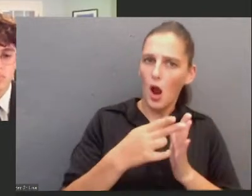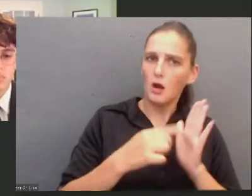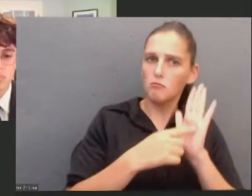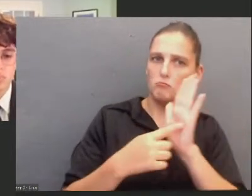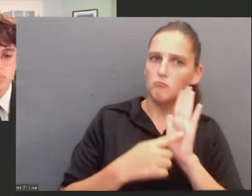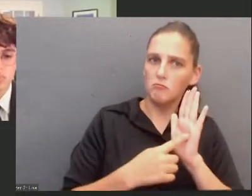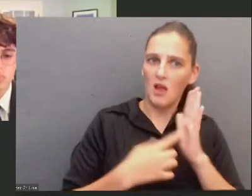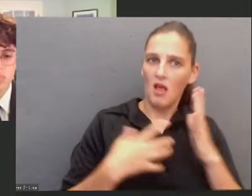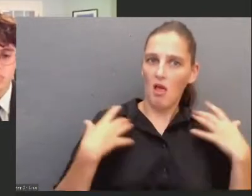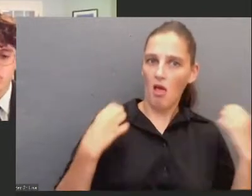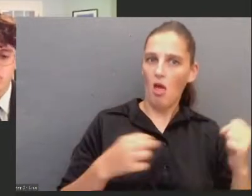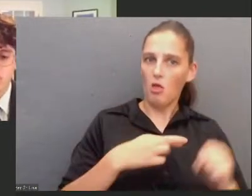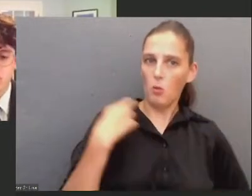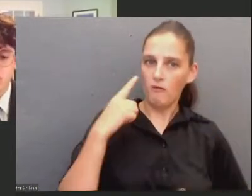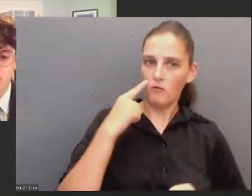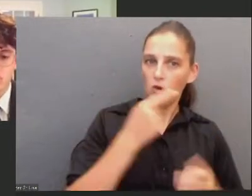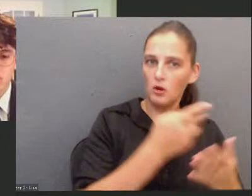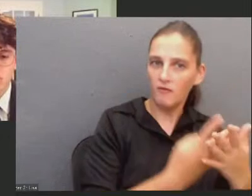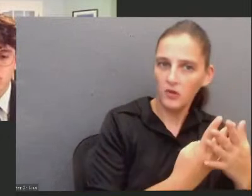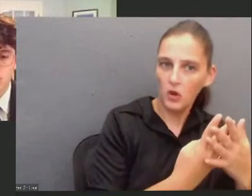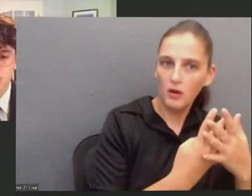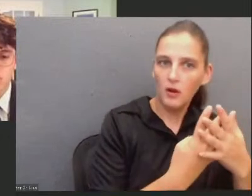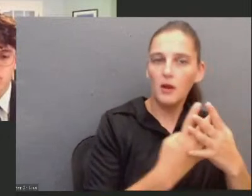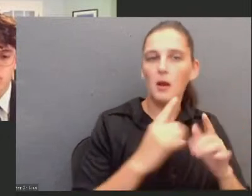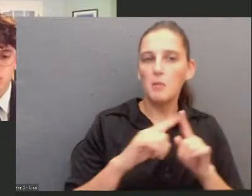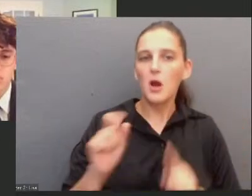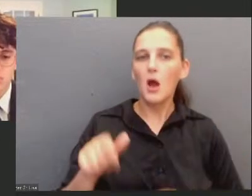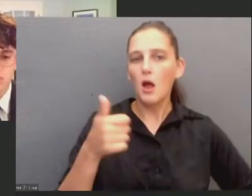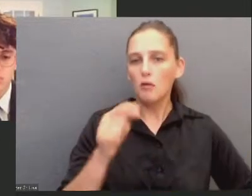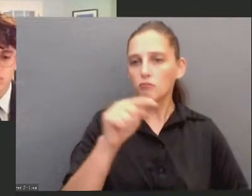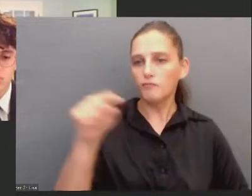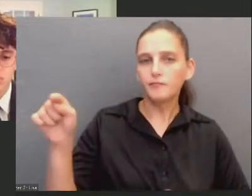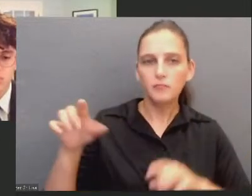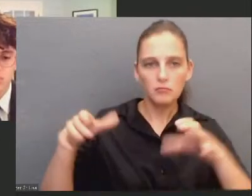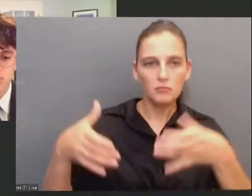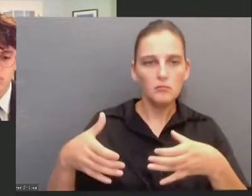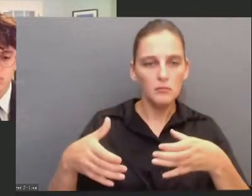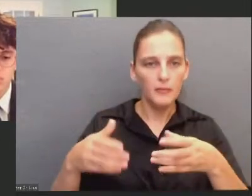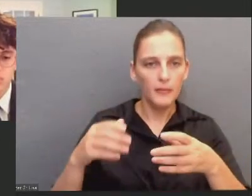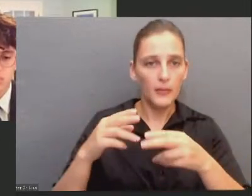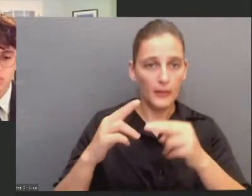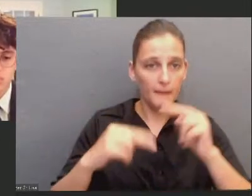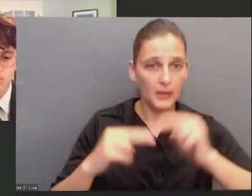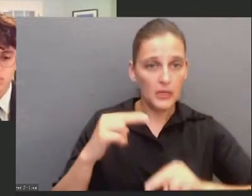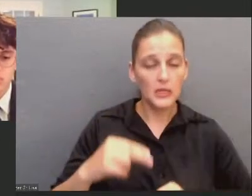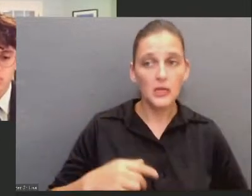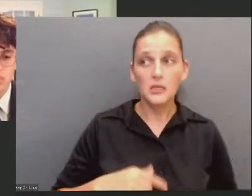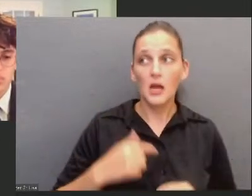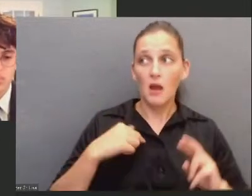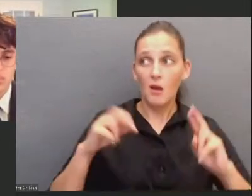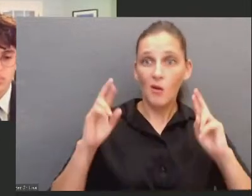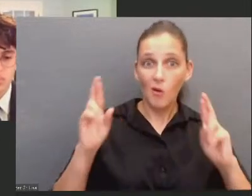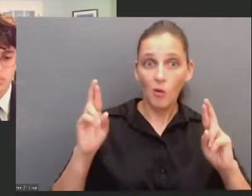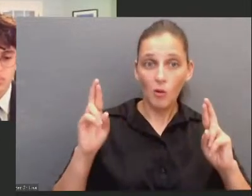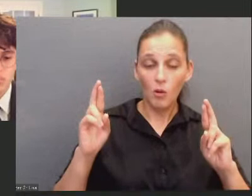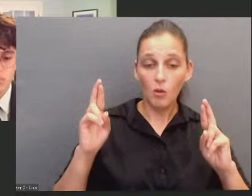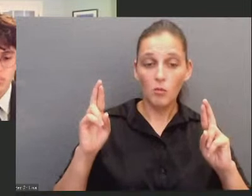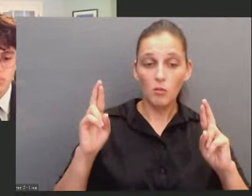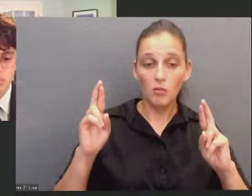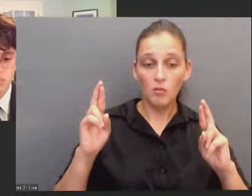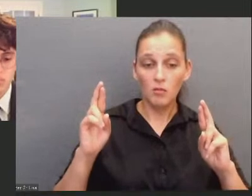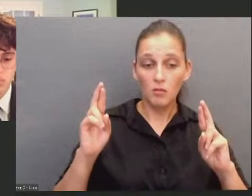incarcerated people. And so I am hopeful that we can act on this opportunity in a way